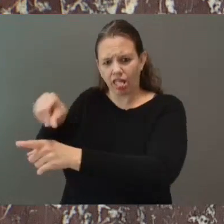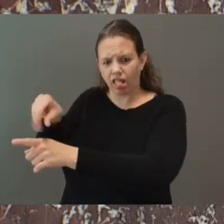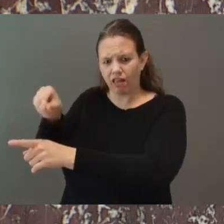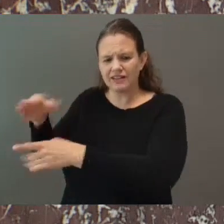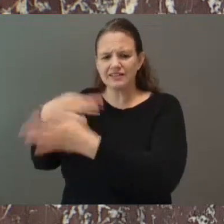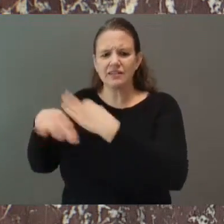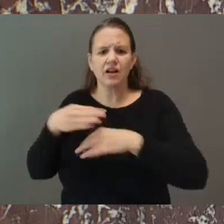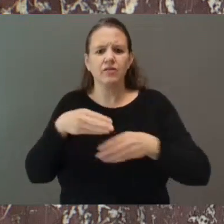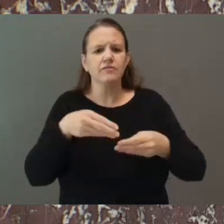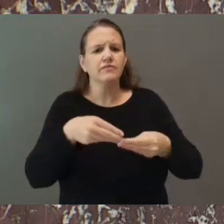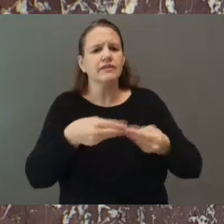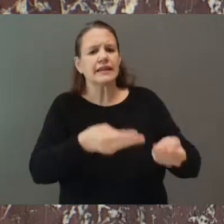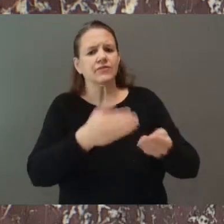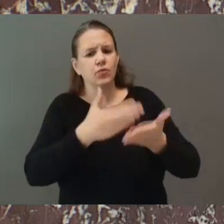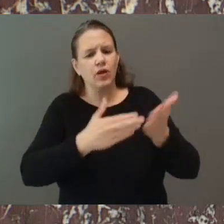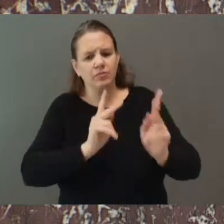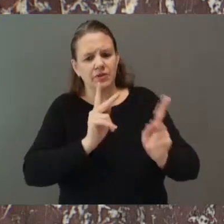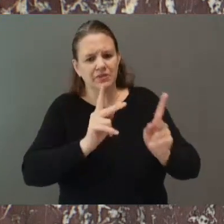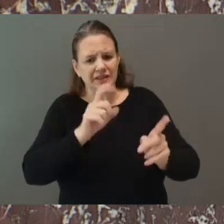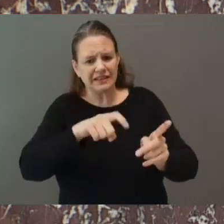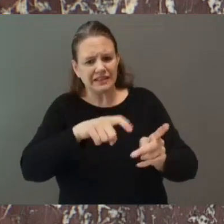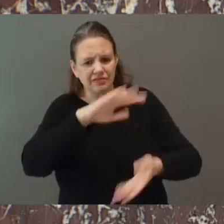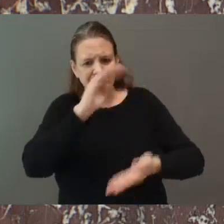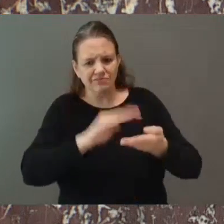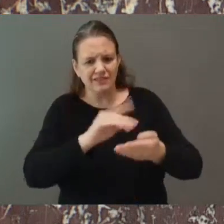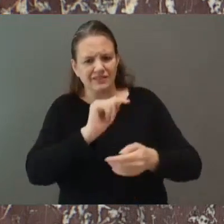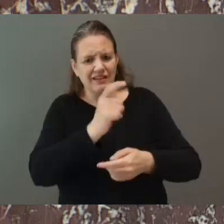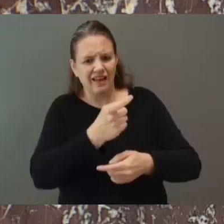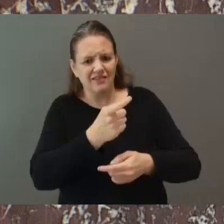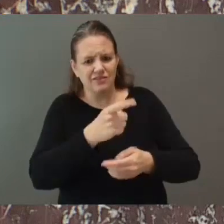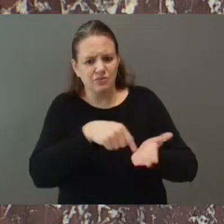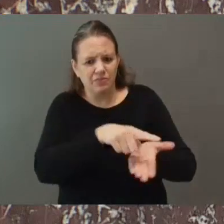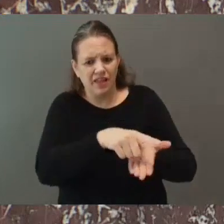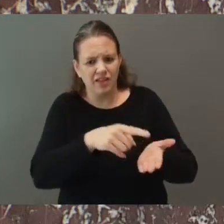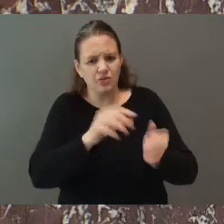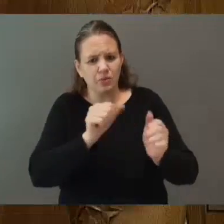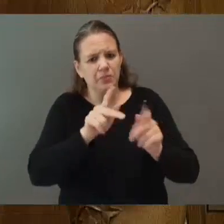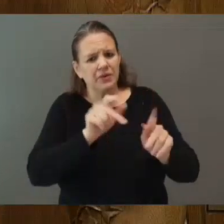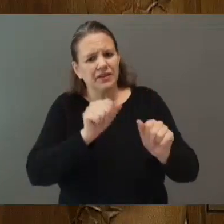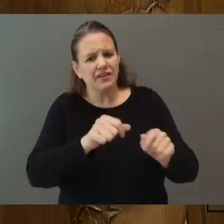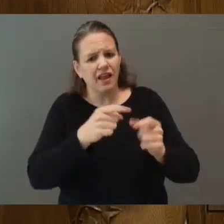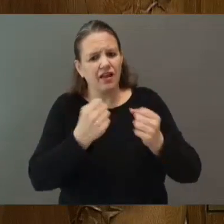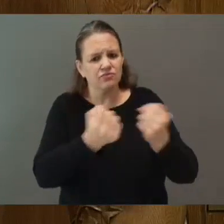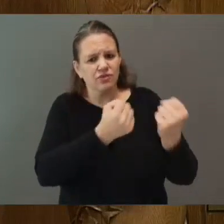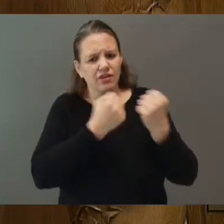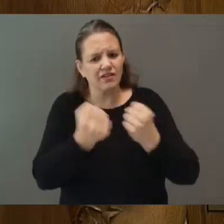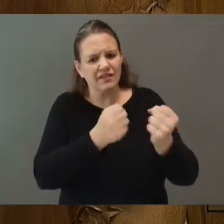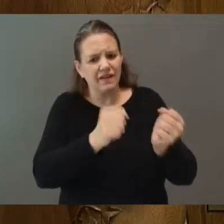pleasure and leisure, especially going into the summer season?